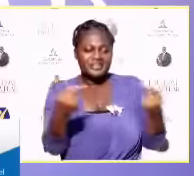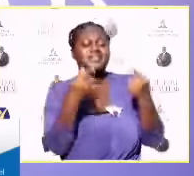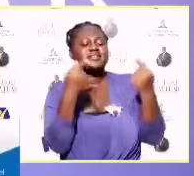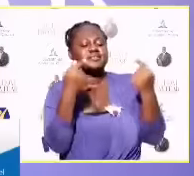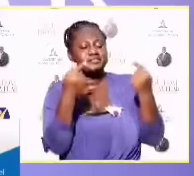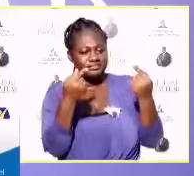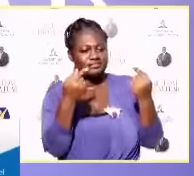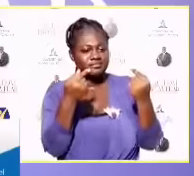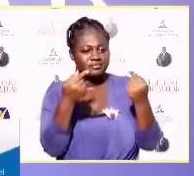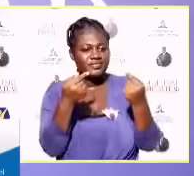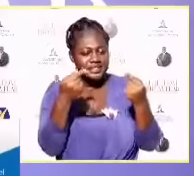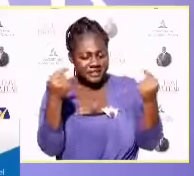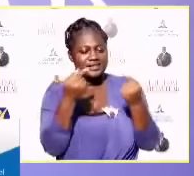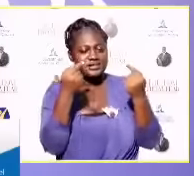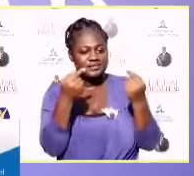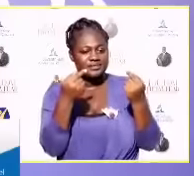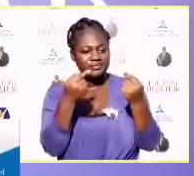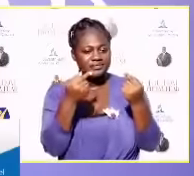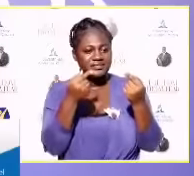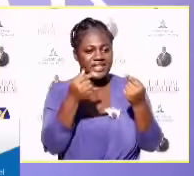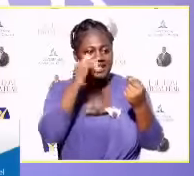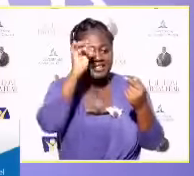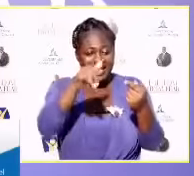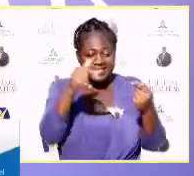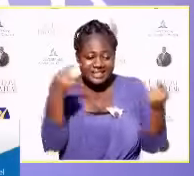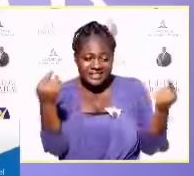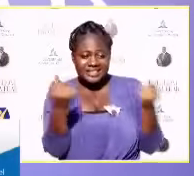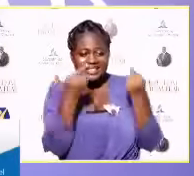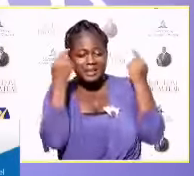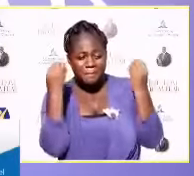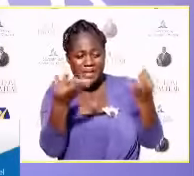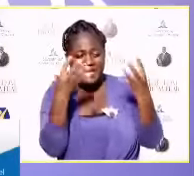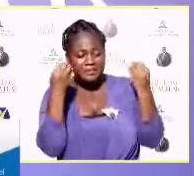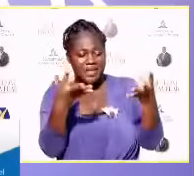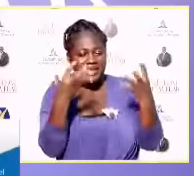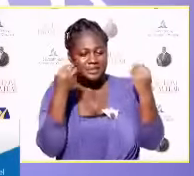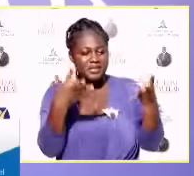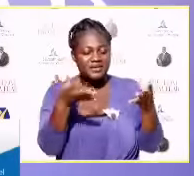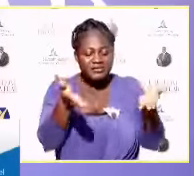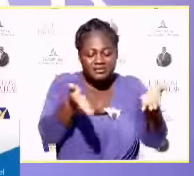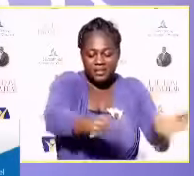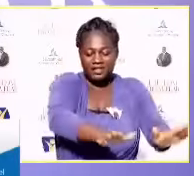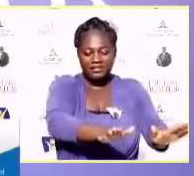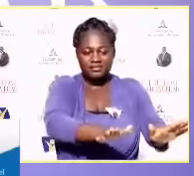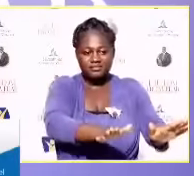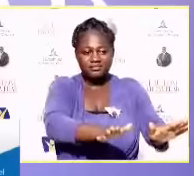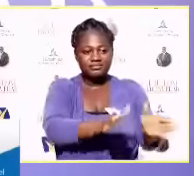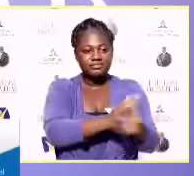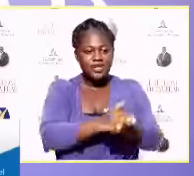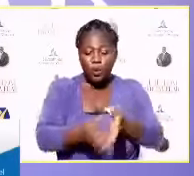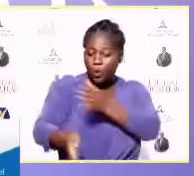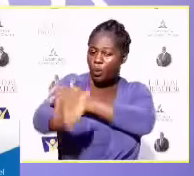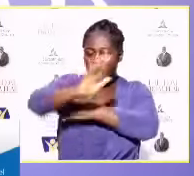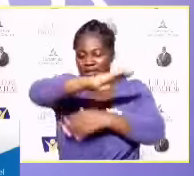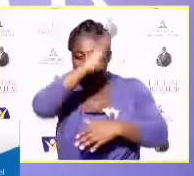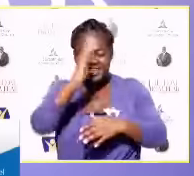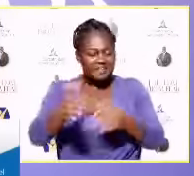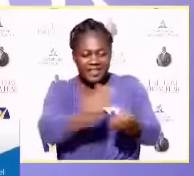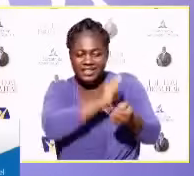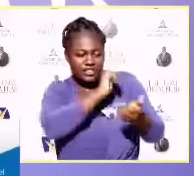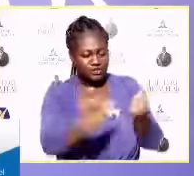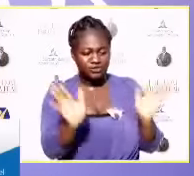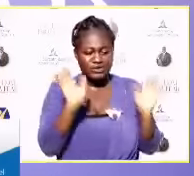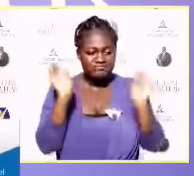Sin. Bonnie. The wages of sin. If you say Bonnie, is death. God does not destroy because you're